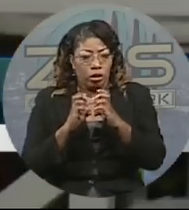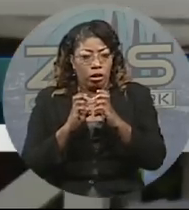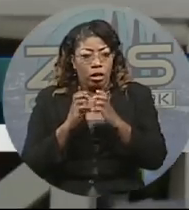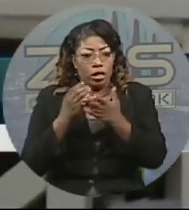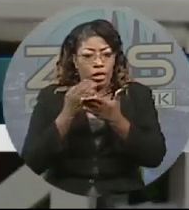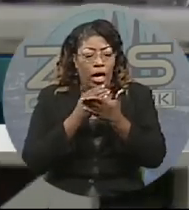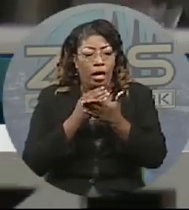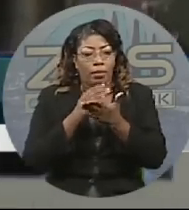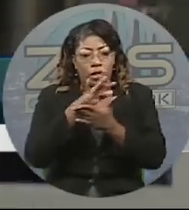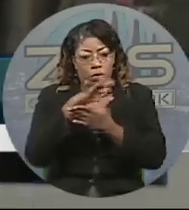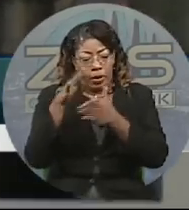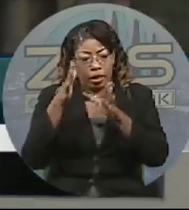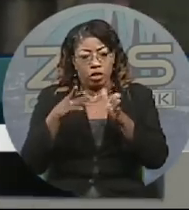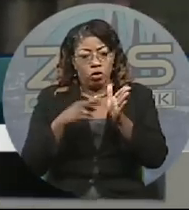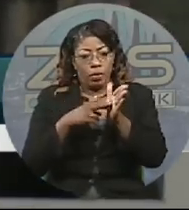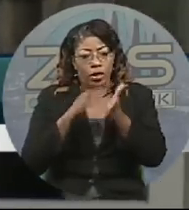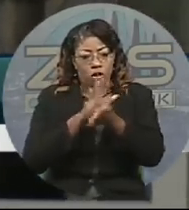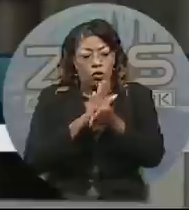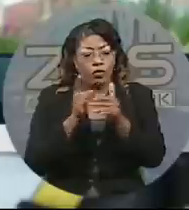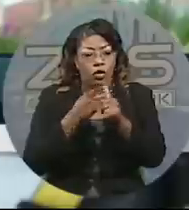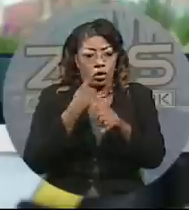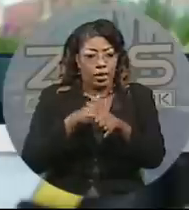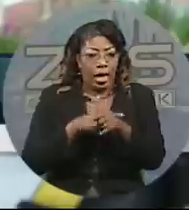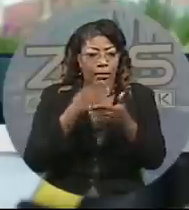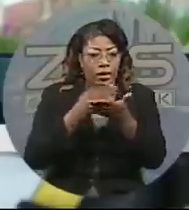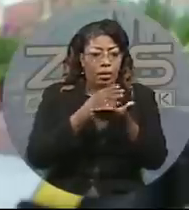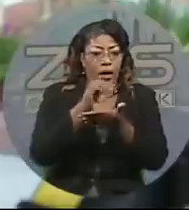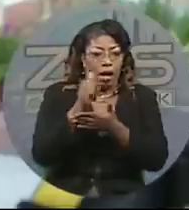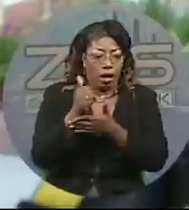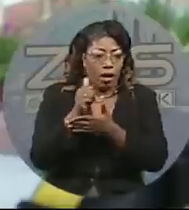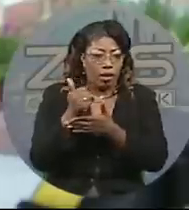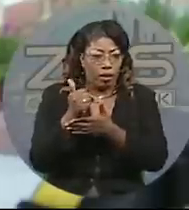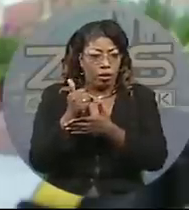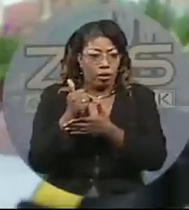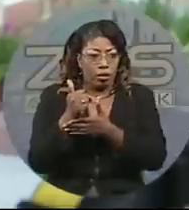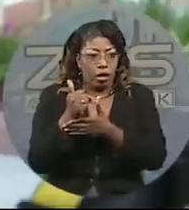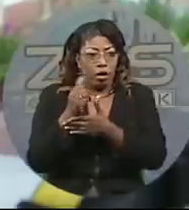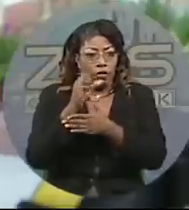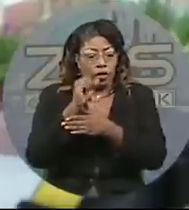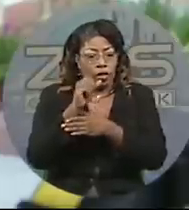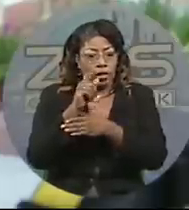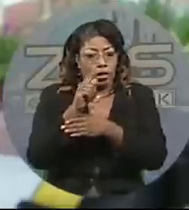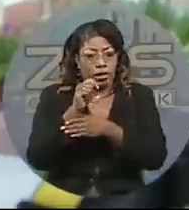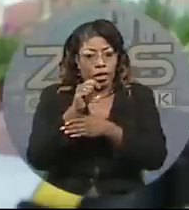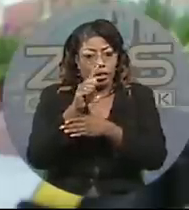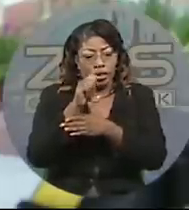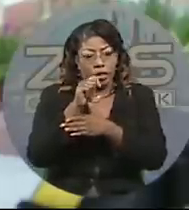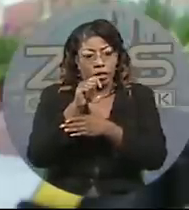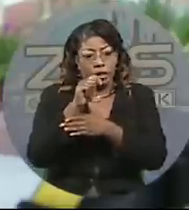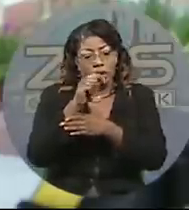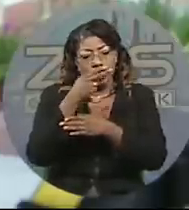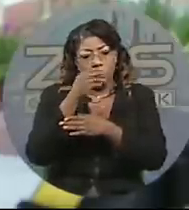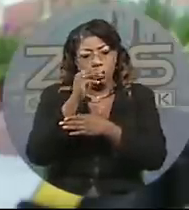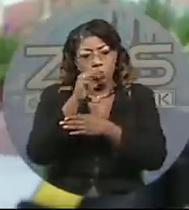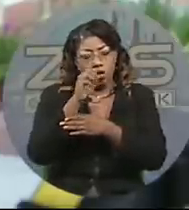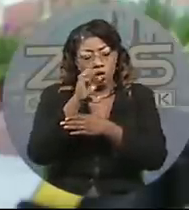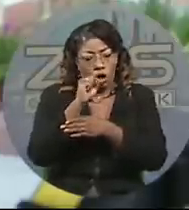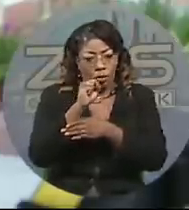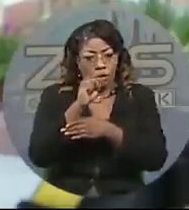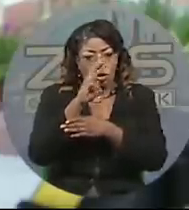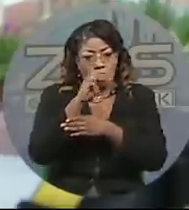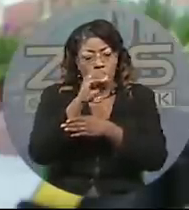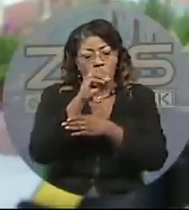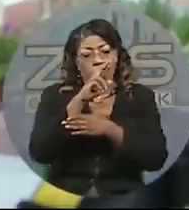their school for the second time, while other spellers like Dana Morrison of St. Thomas More are competing on the national level for the